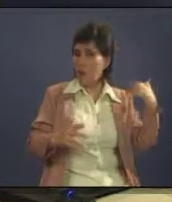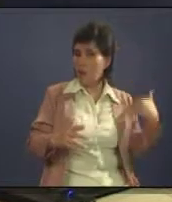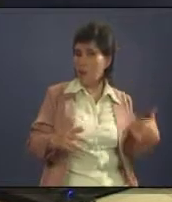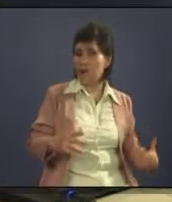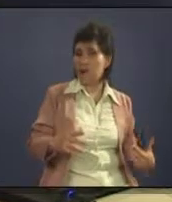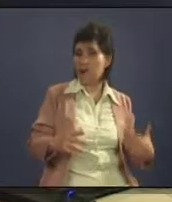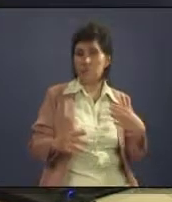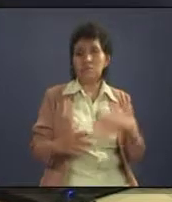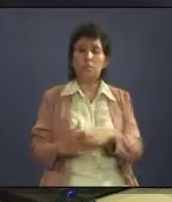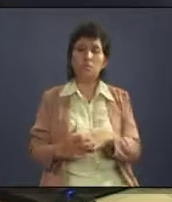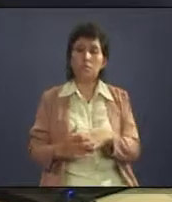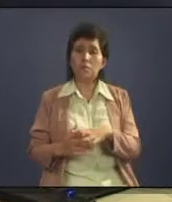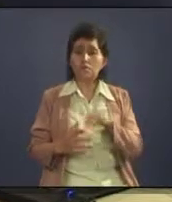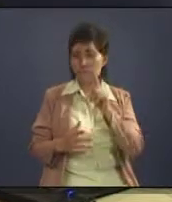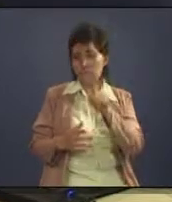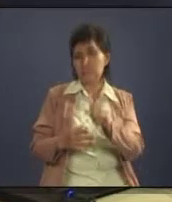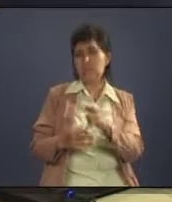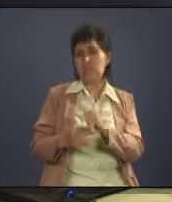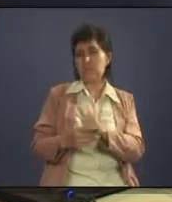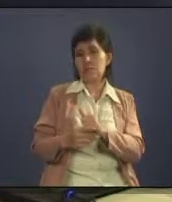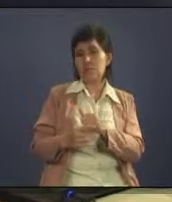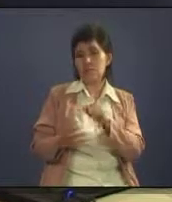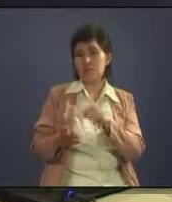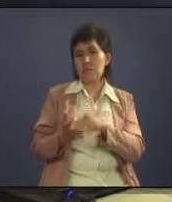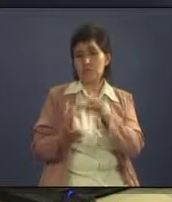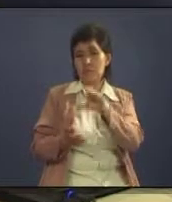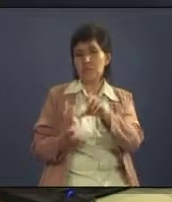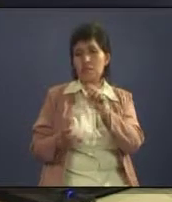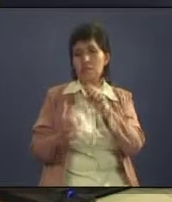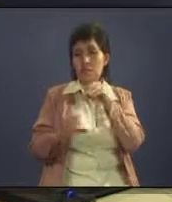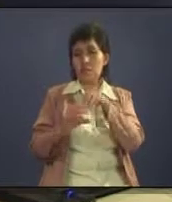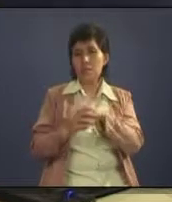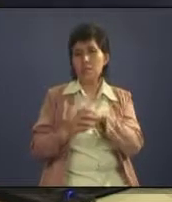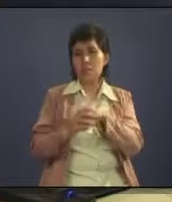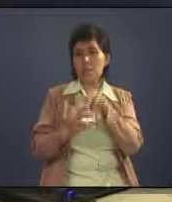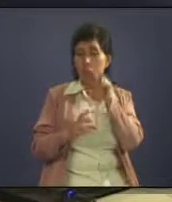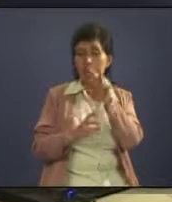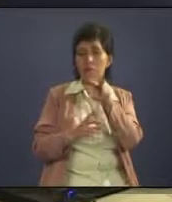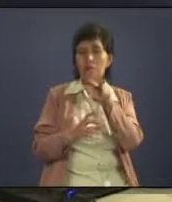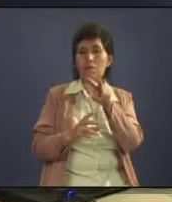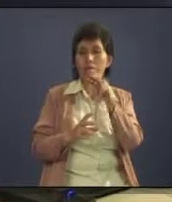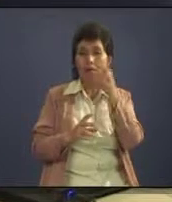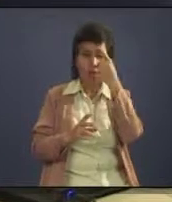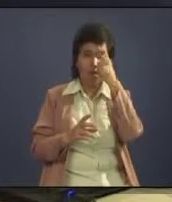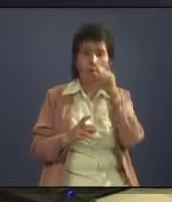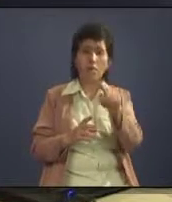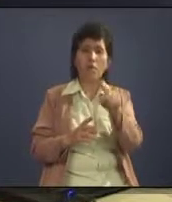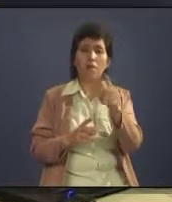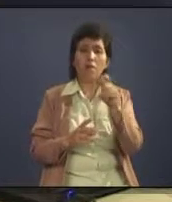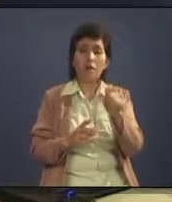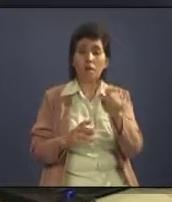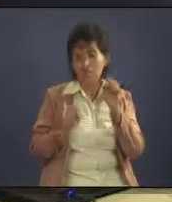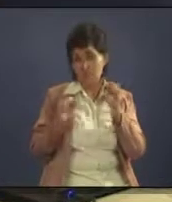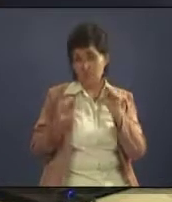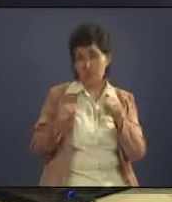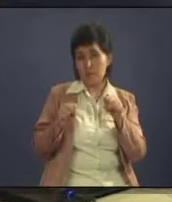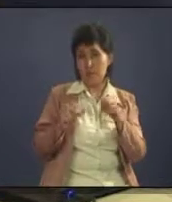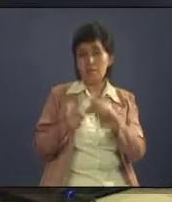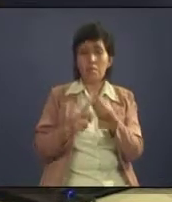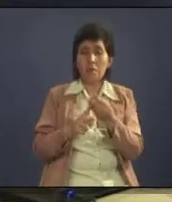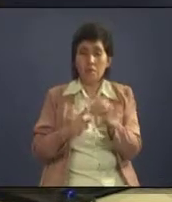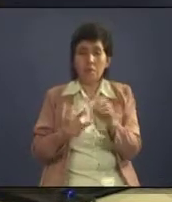hair, would you just disregard them, or would you just take them in and look for their